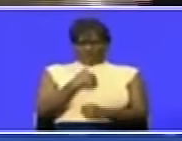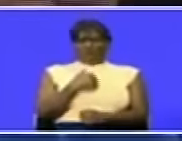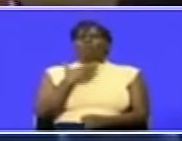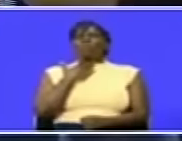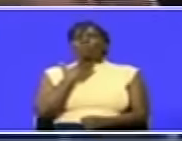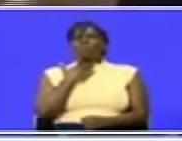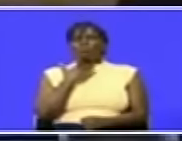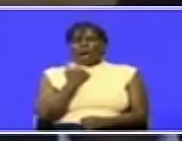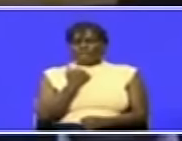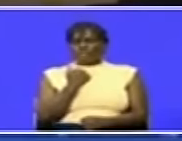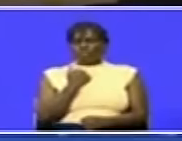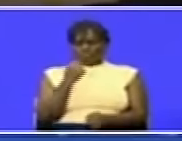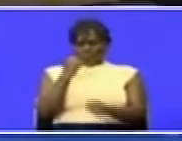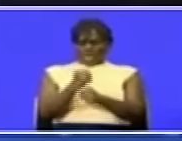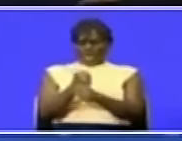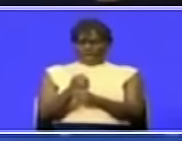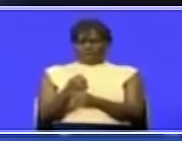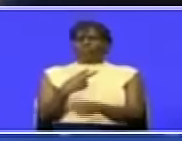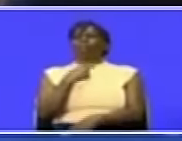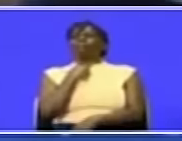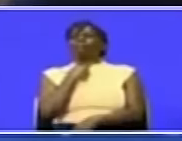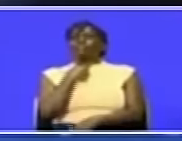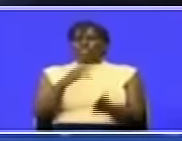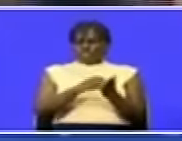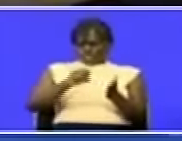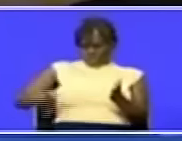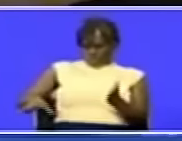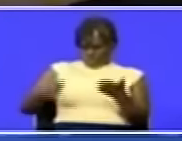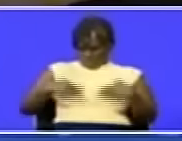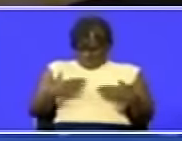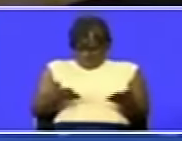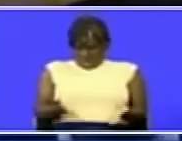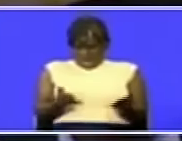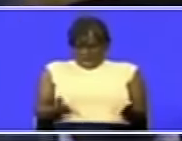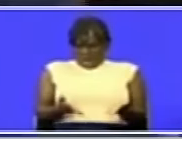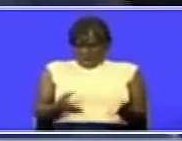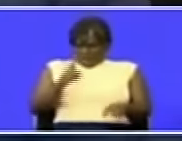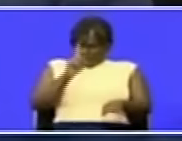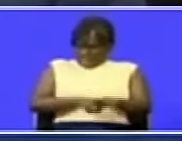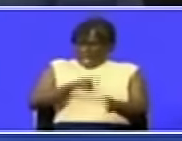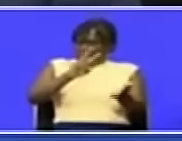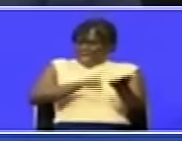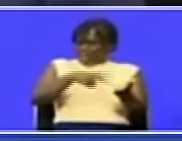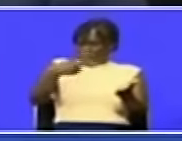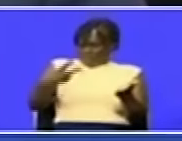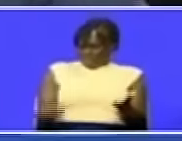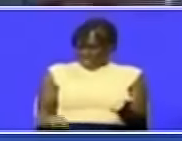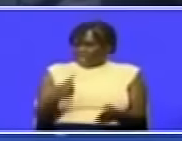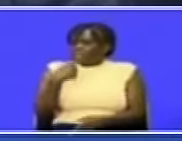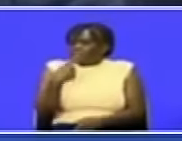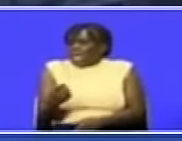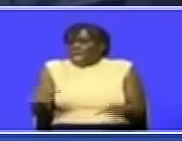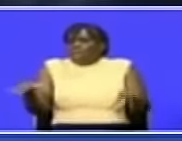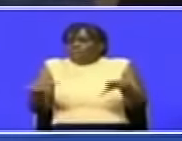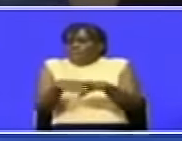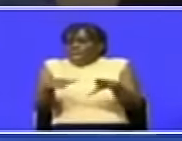anataka kutuwekea mtego. Tutoe wale wenye wako IEBC saa hizi, ndio akishindwa kwa elections inakuja, anasema